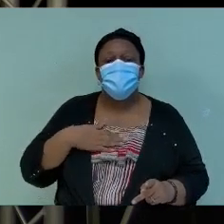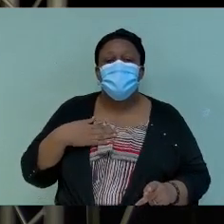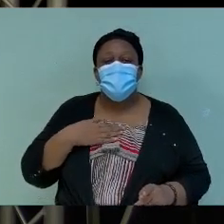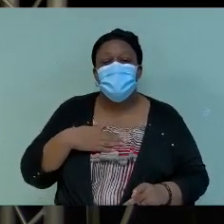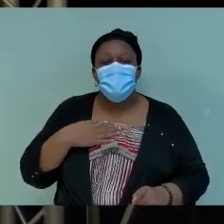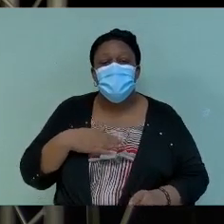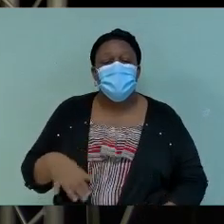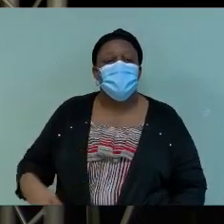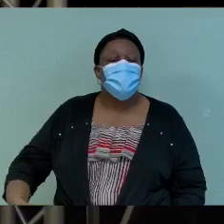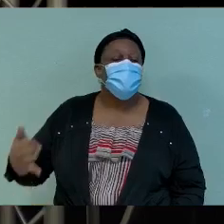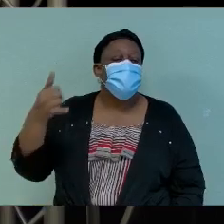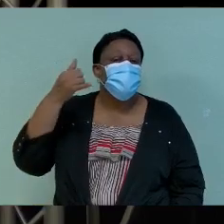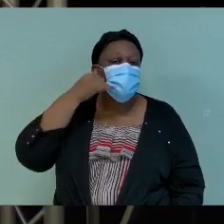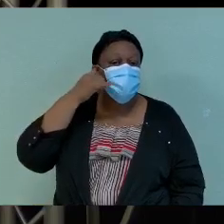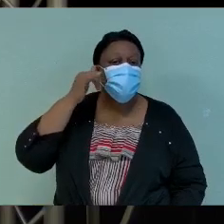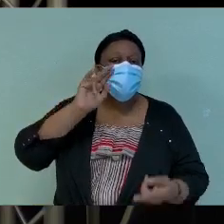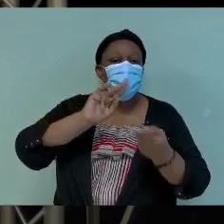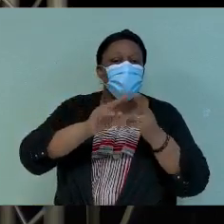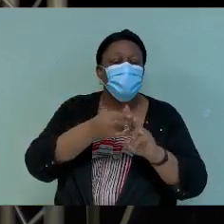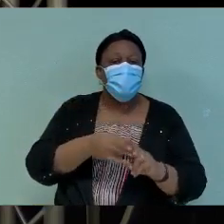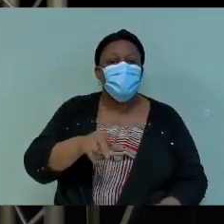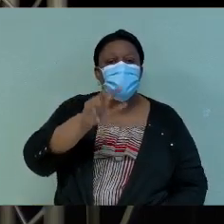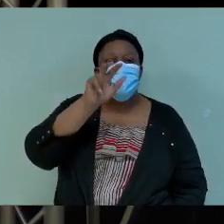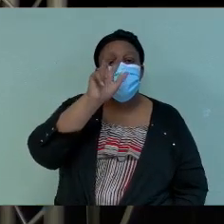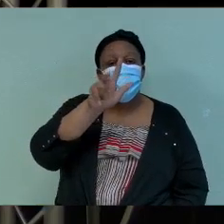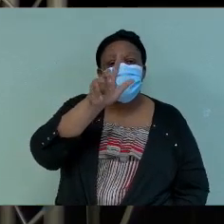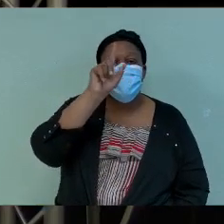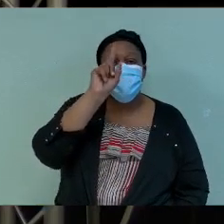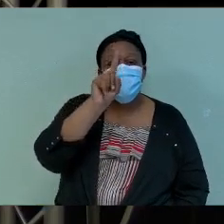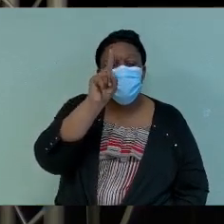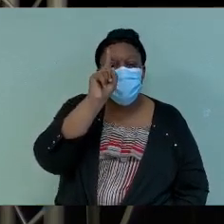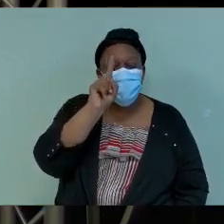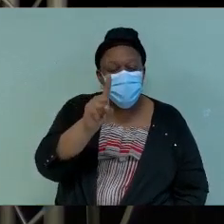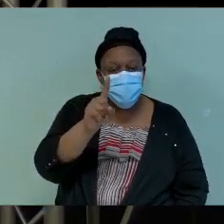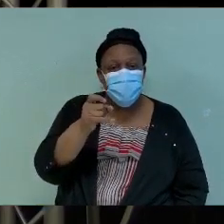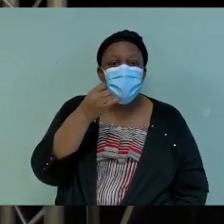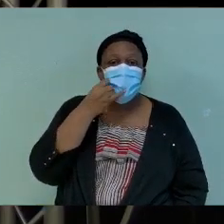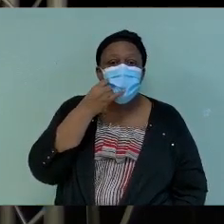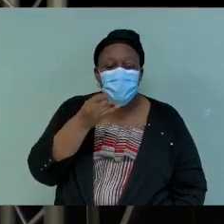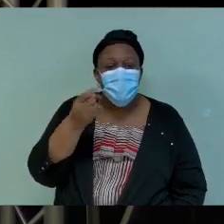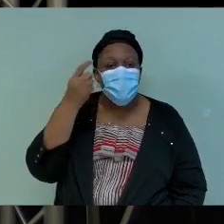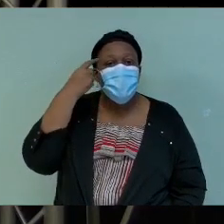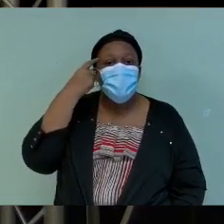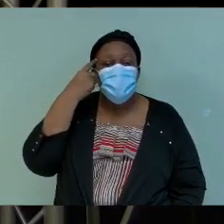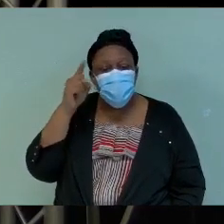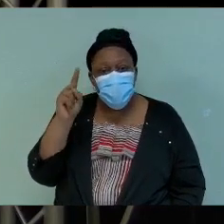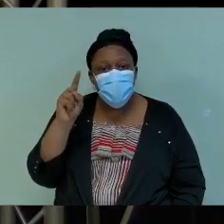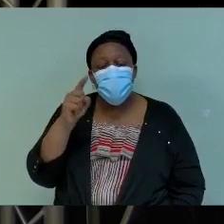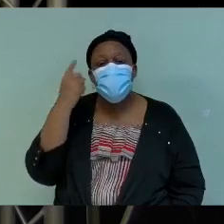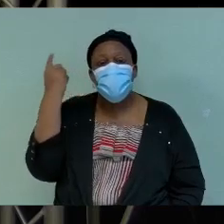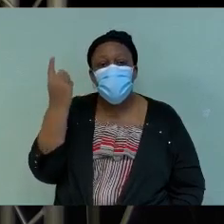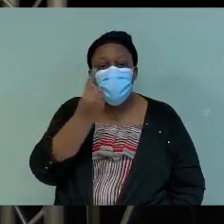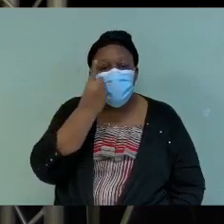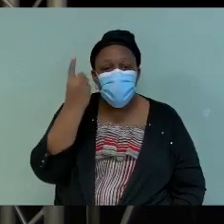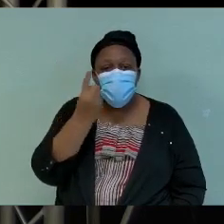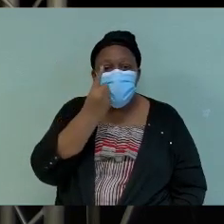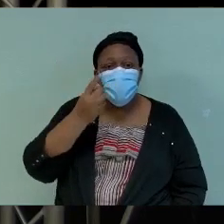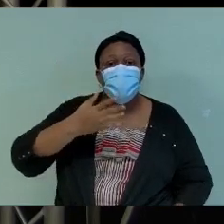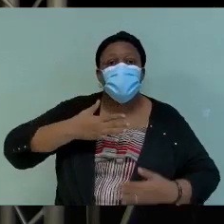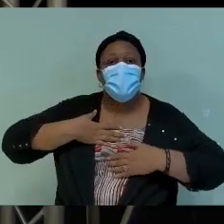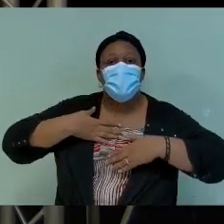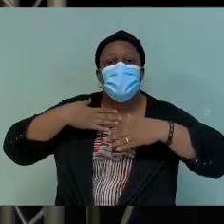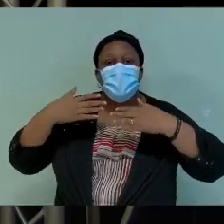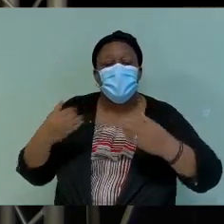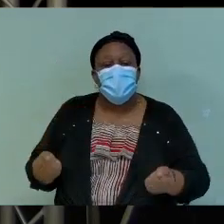to address getting you another toll-free number that will be related to any other general matters.